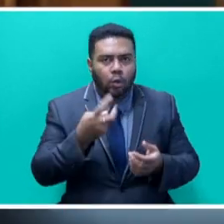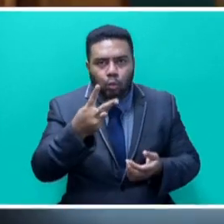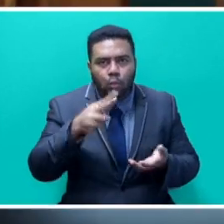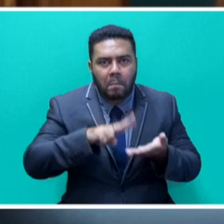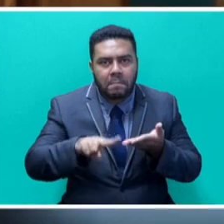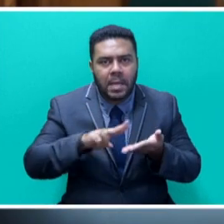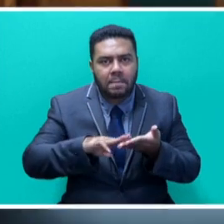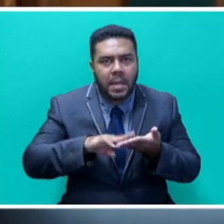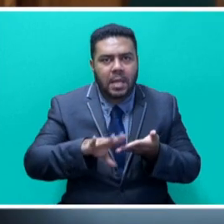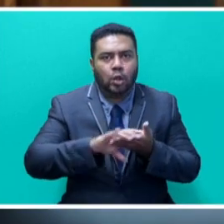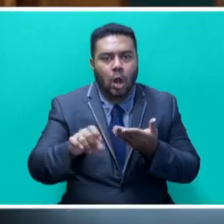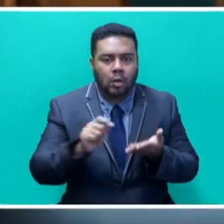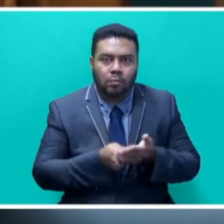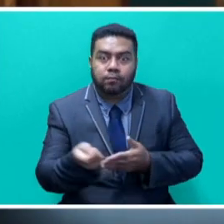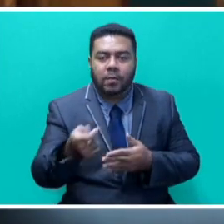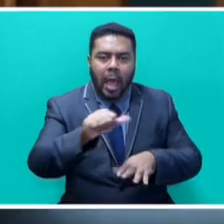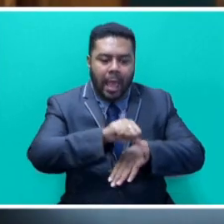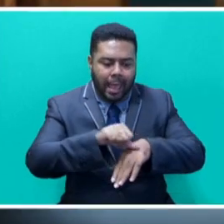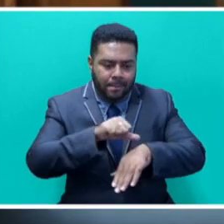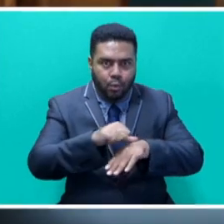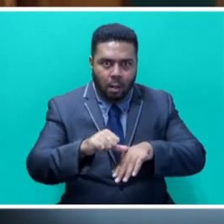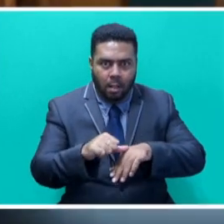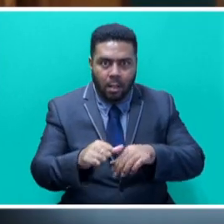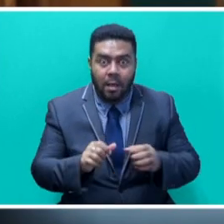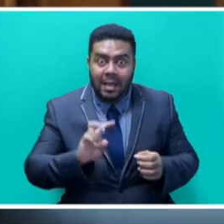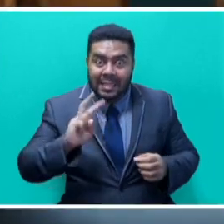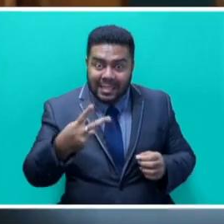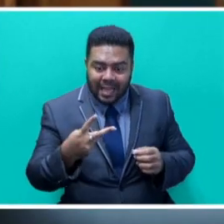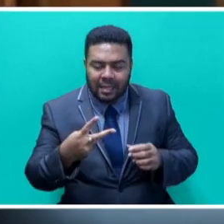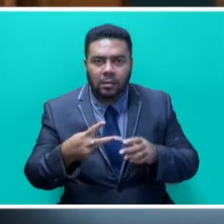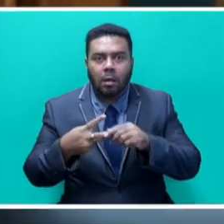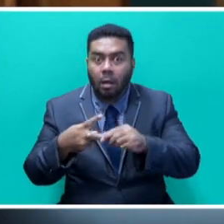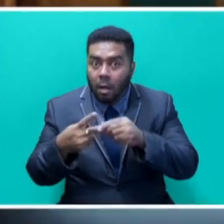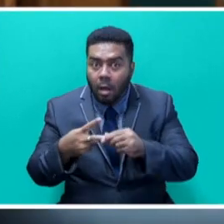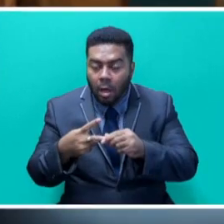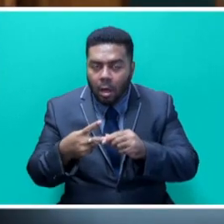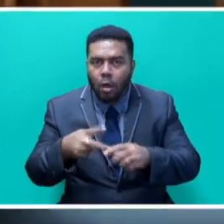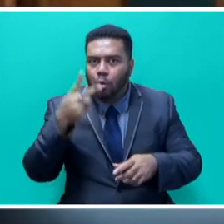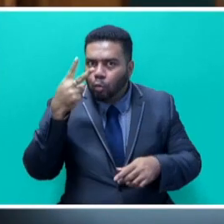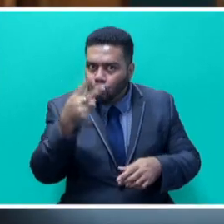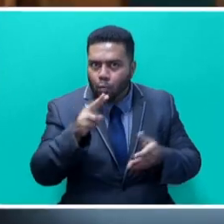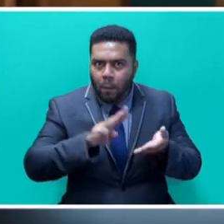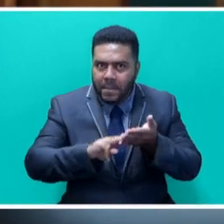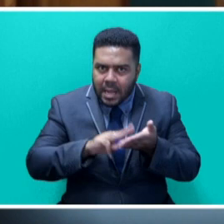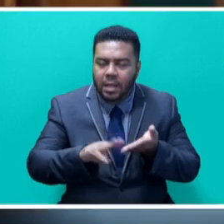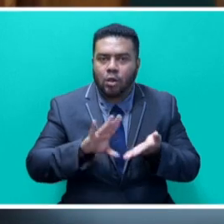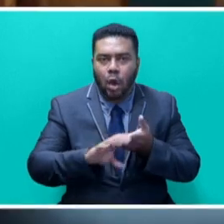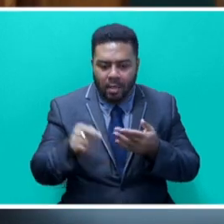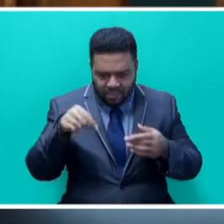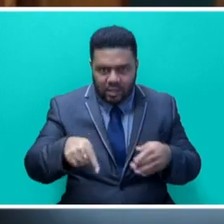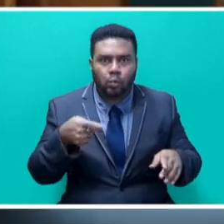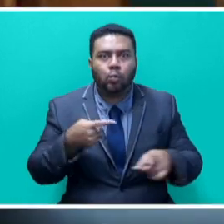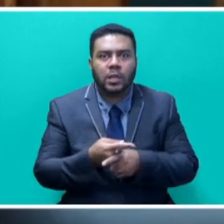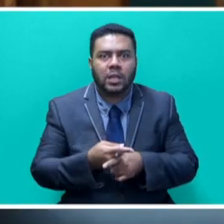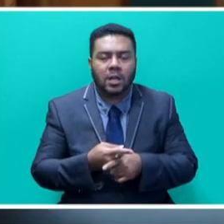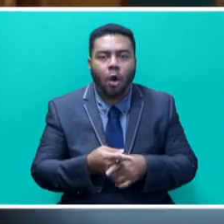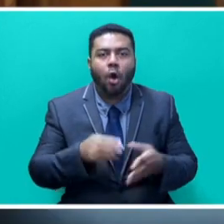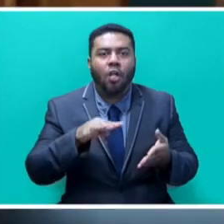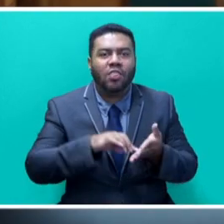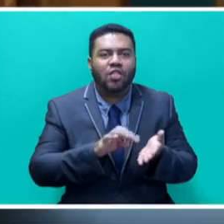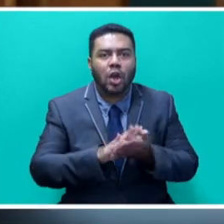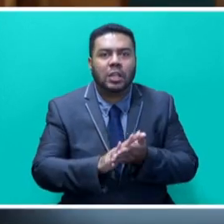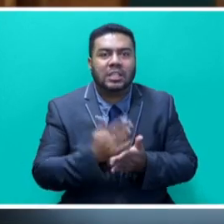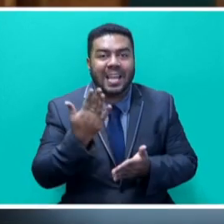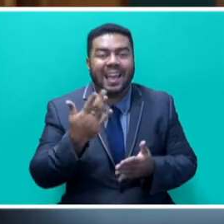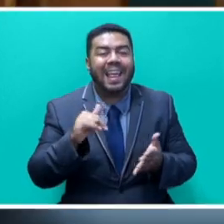in April. The second installment of another $2 million will be made this week on Thursday, 19 August.